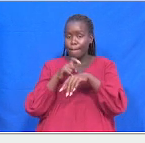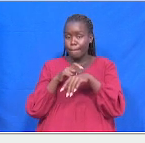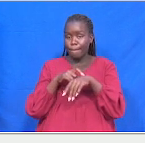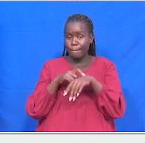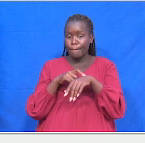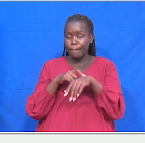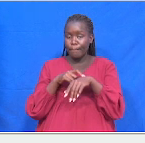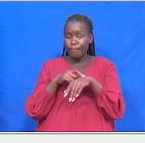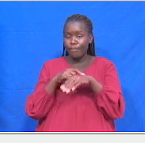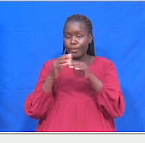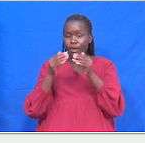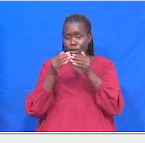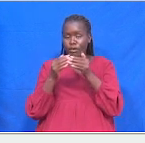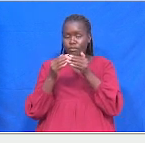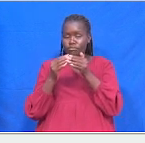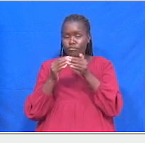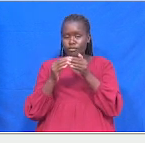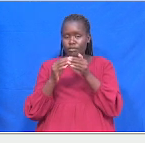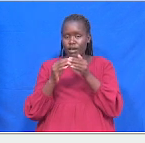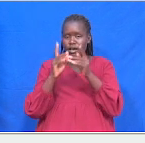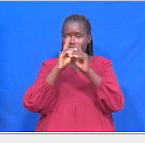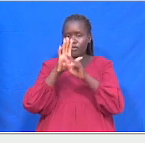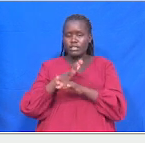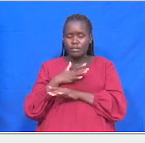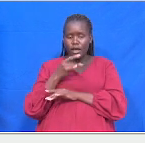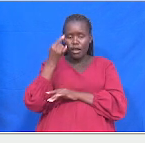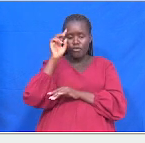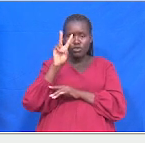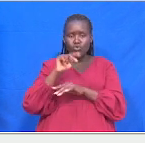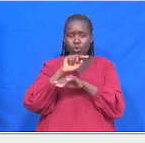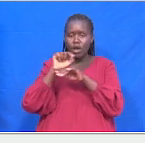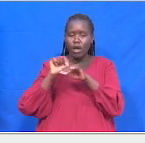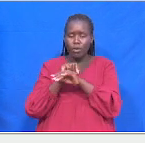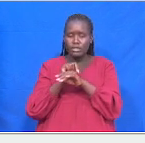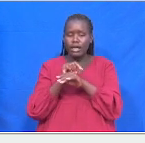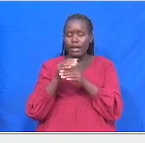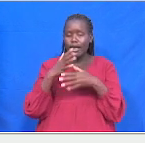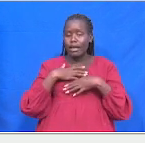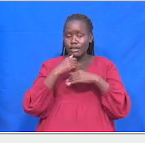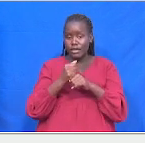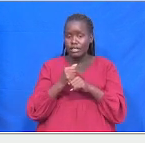and prosecute my defence for 2 hours. And I trust the honourable members will be kind enough